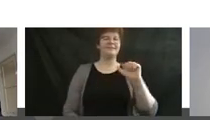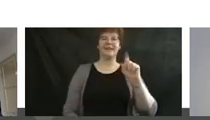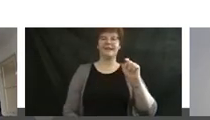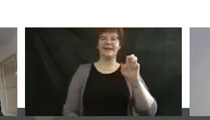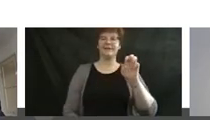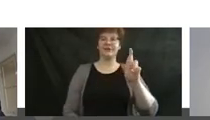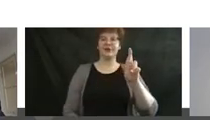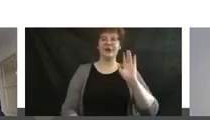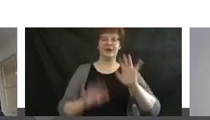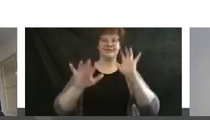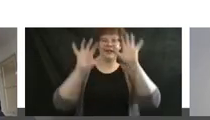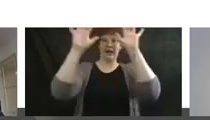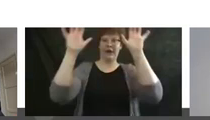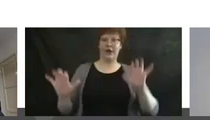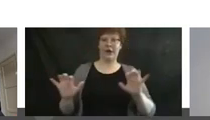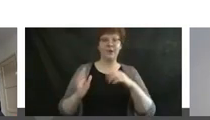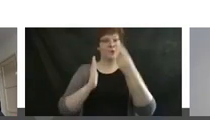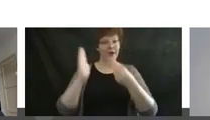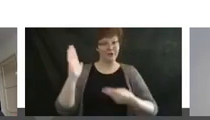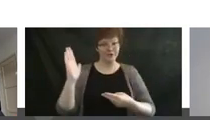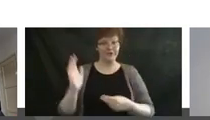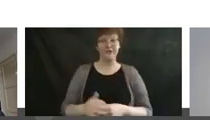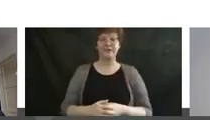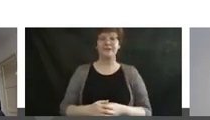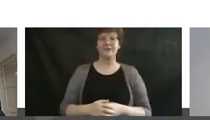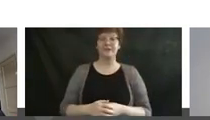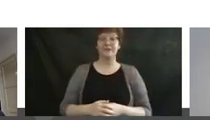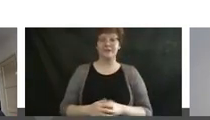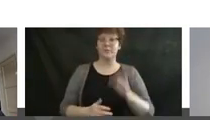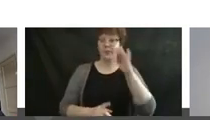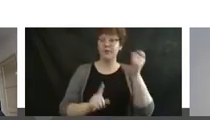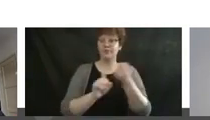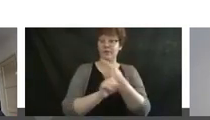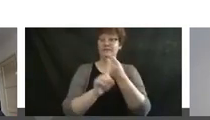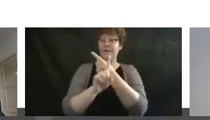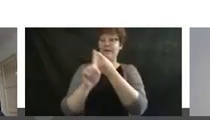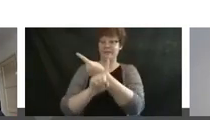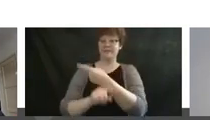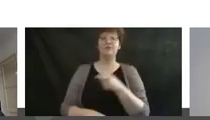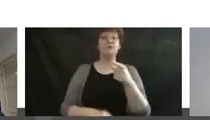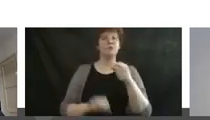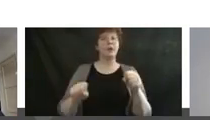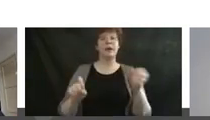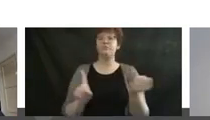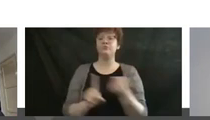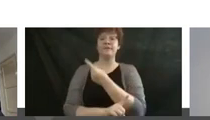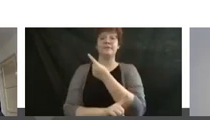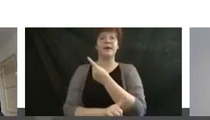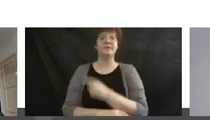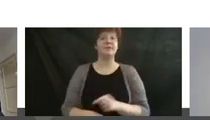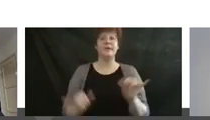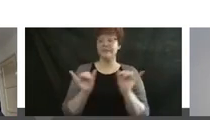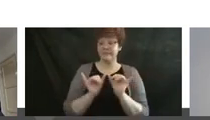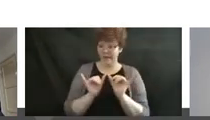it into a scatter brush, of randomizing it. You can randomize the scale, you can randomize the rotation, you